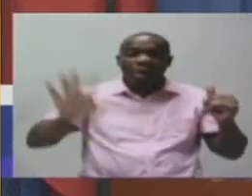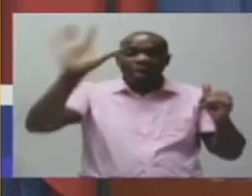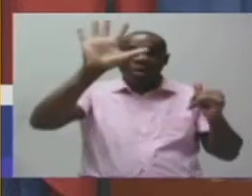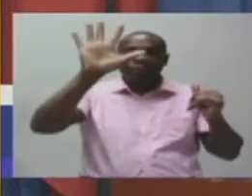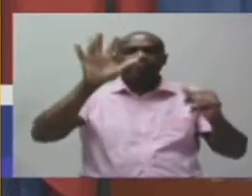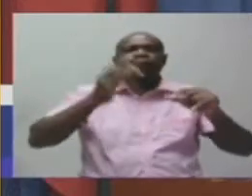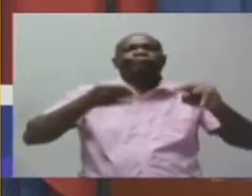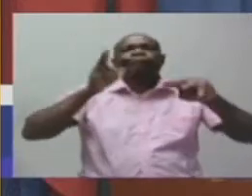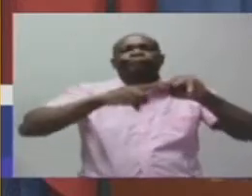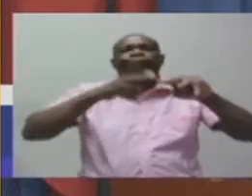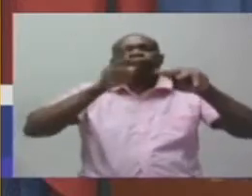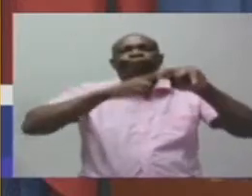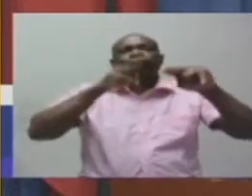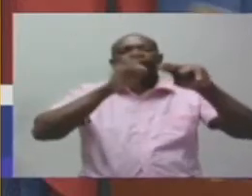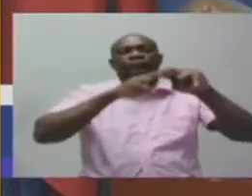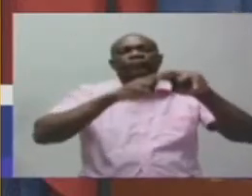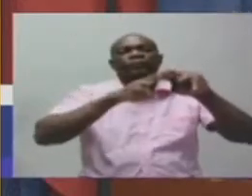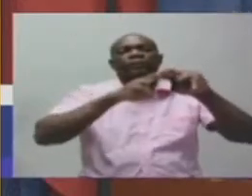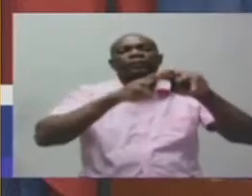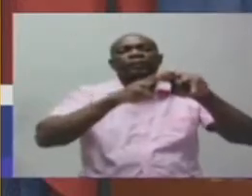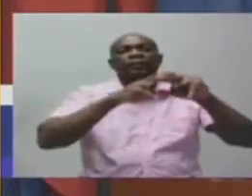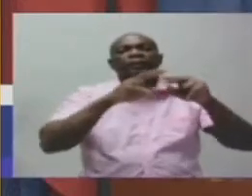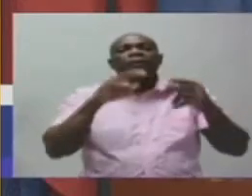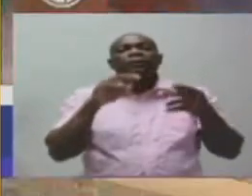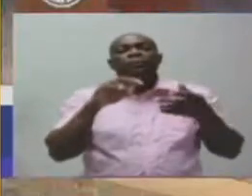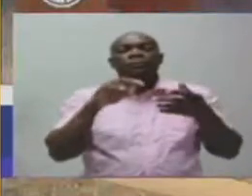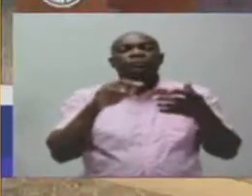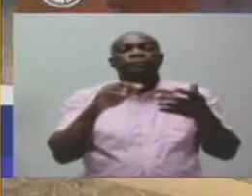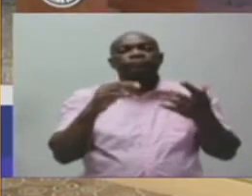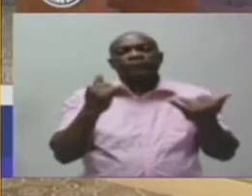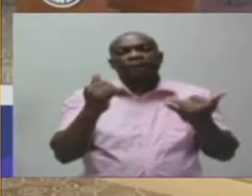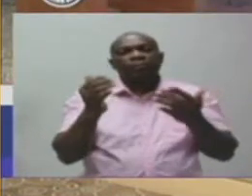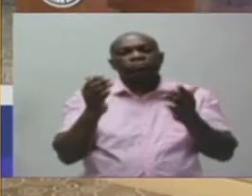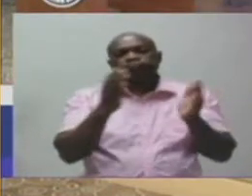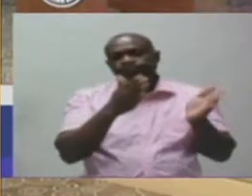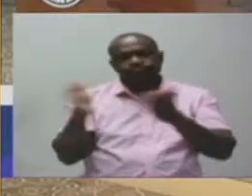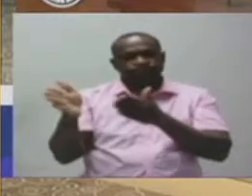for the hospital and healthcare system update.